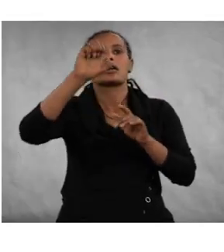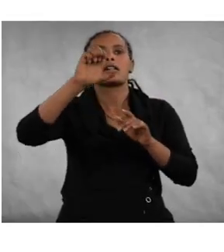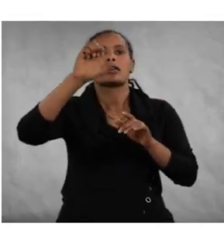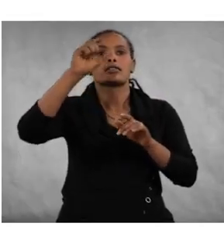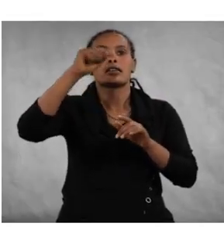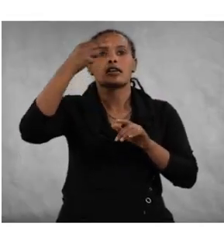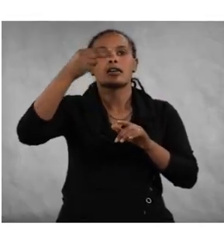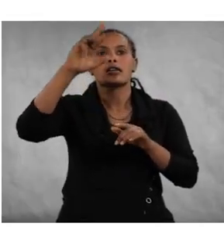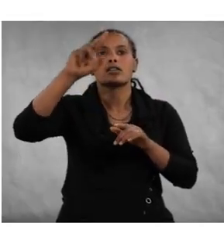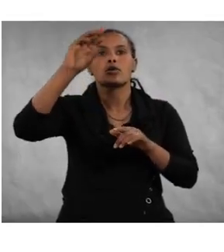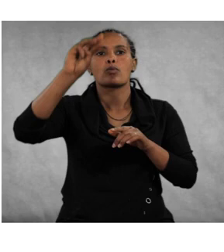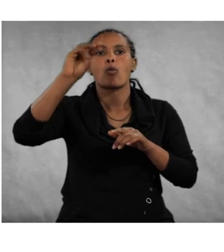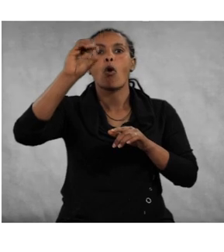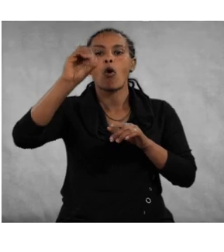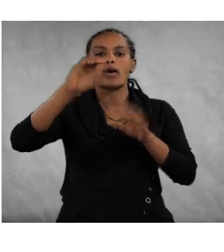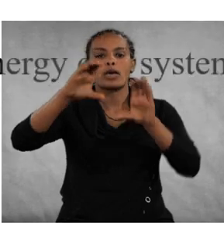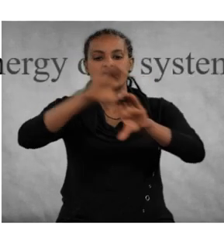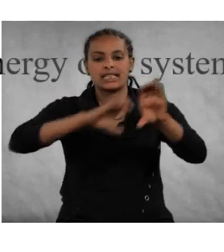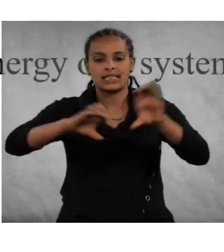thermochemistry.